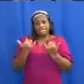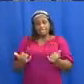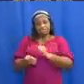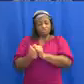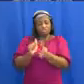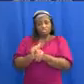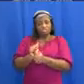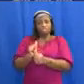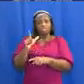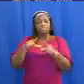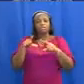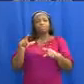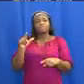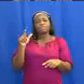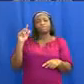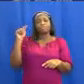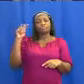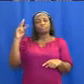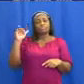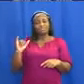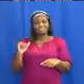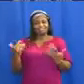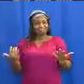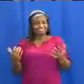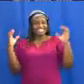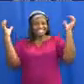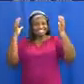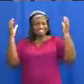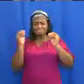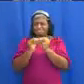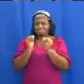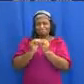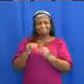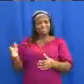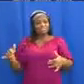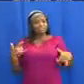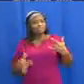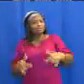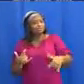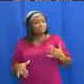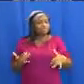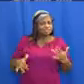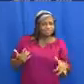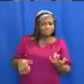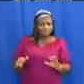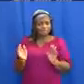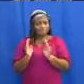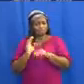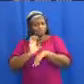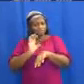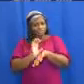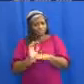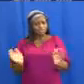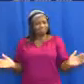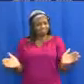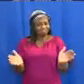bronya breya enije bebre bekoso aye bekwa sorry eni hyiamu mesremo yen